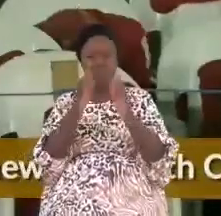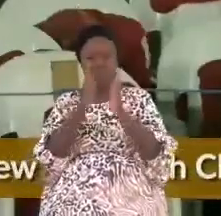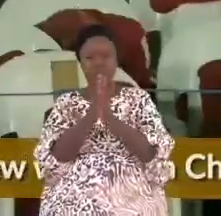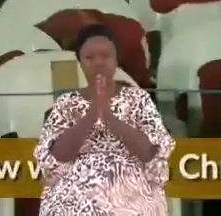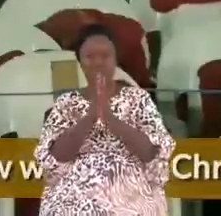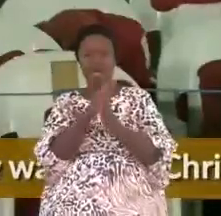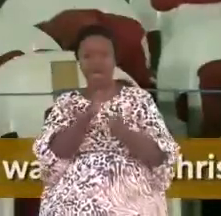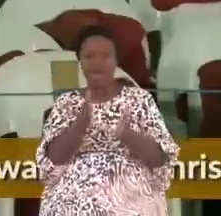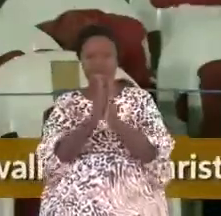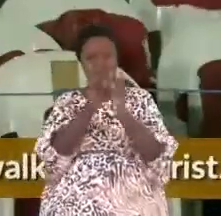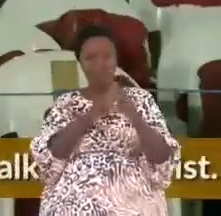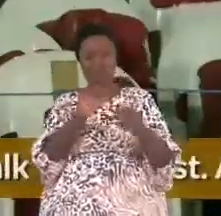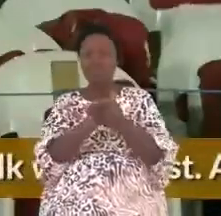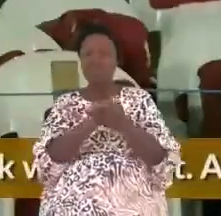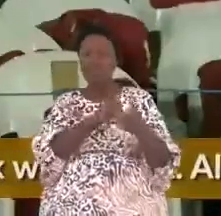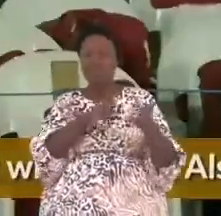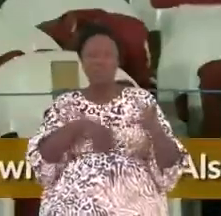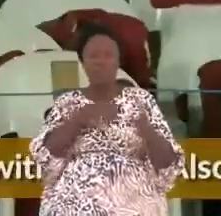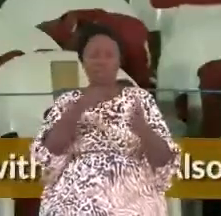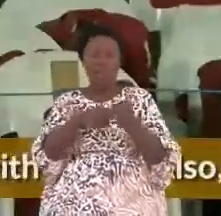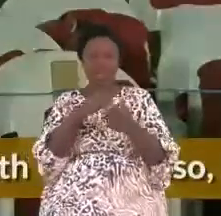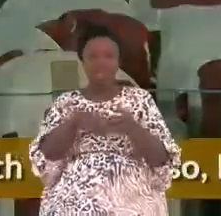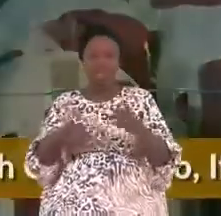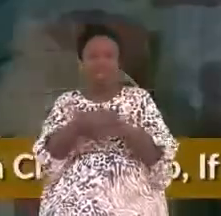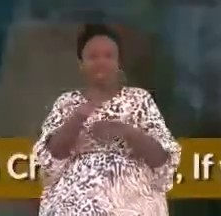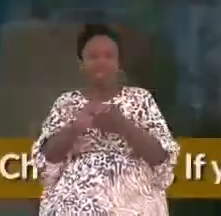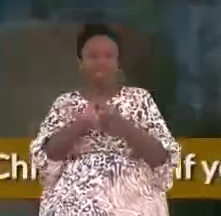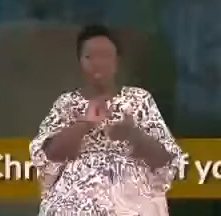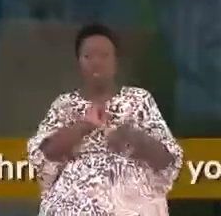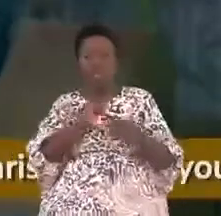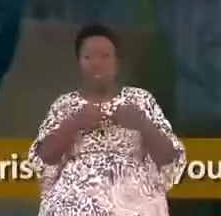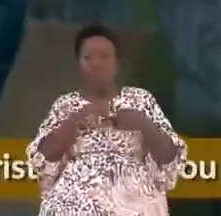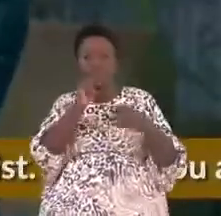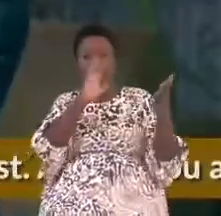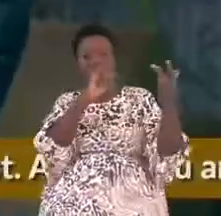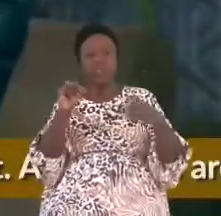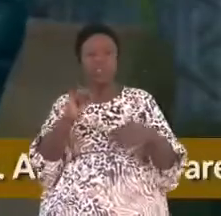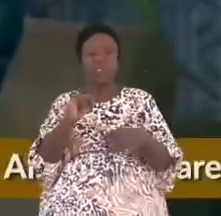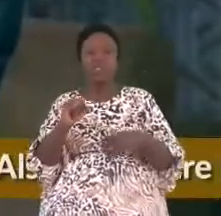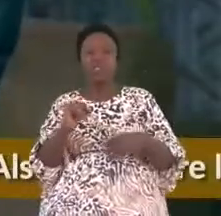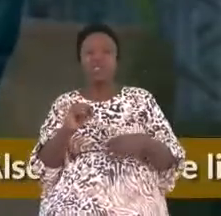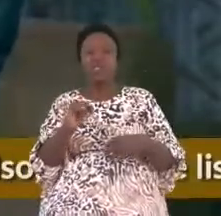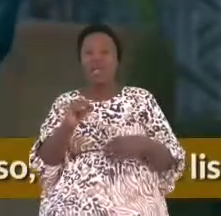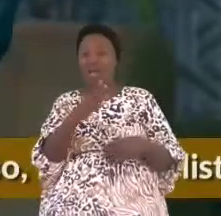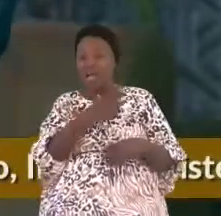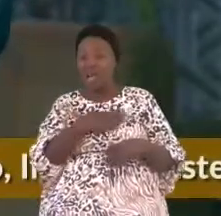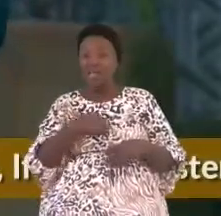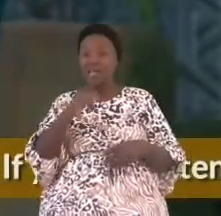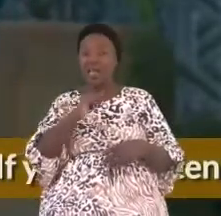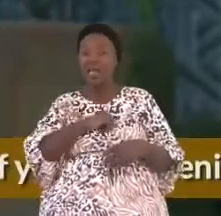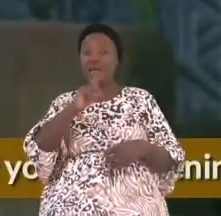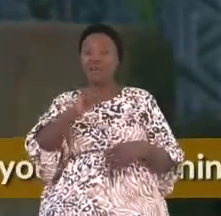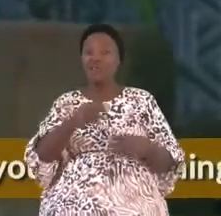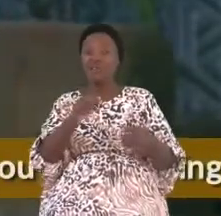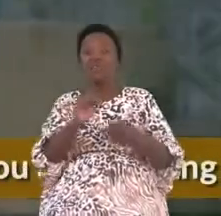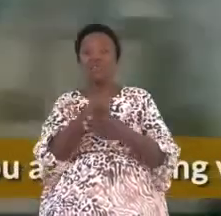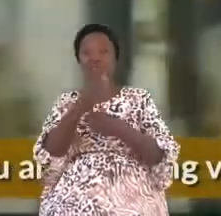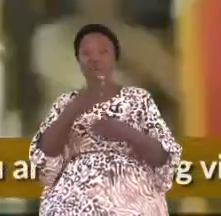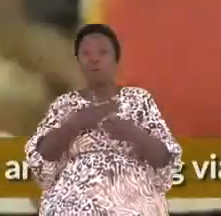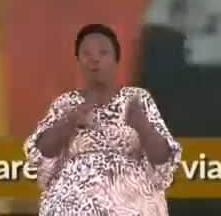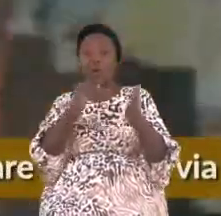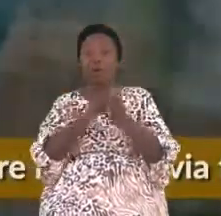day i've been longing for this is the day i have been expecting and i must share my testimony